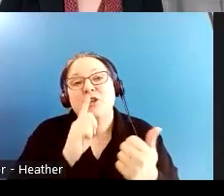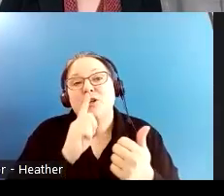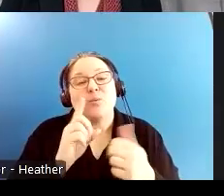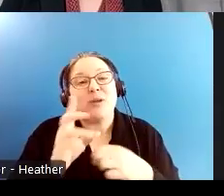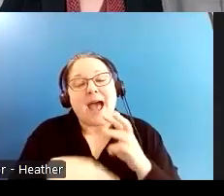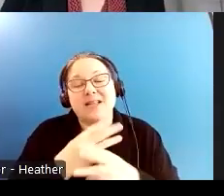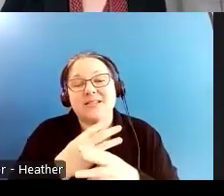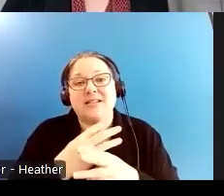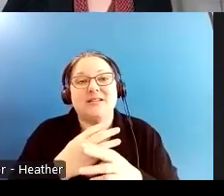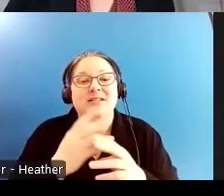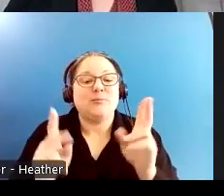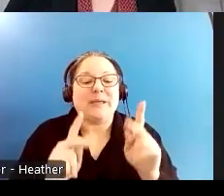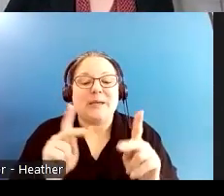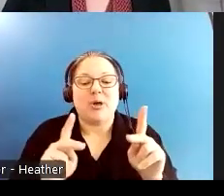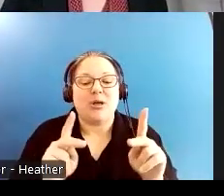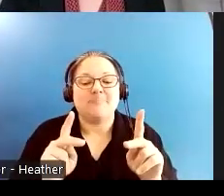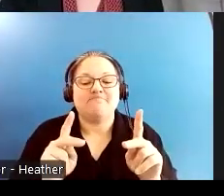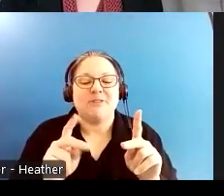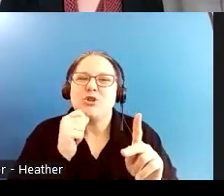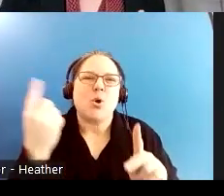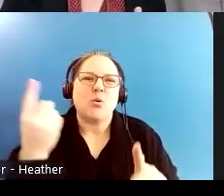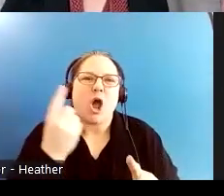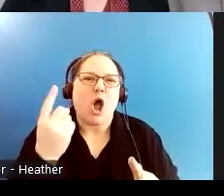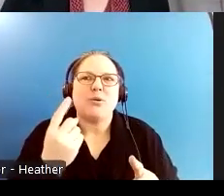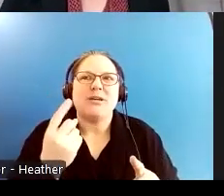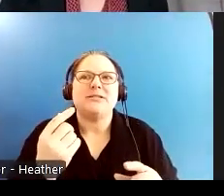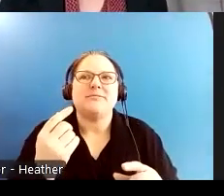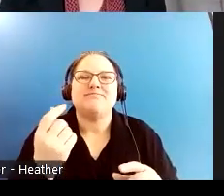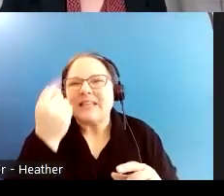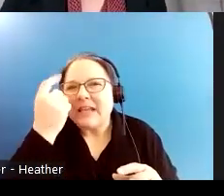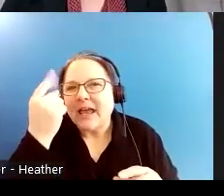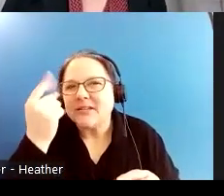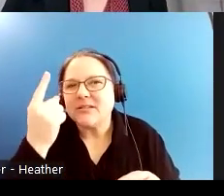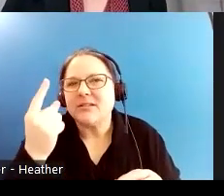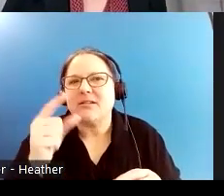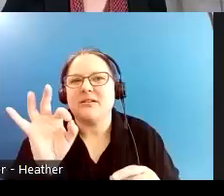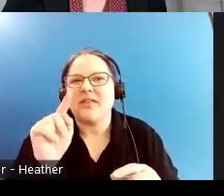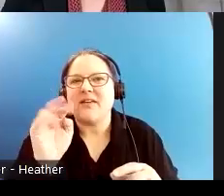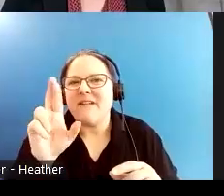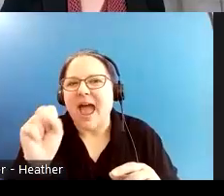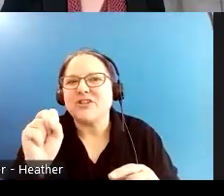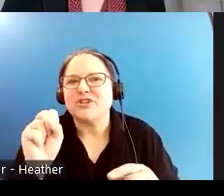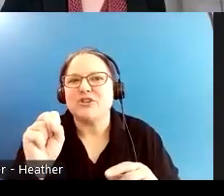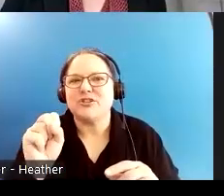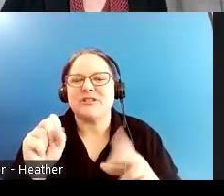actually fully appreciative of the many complex factors that people with serious mental illness have.